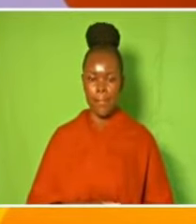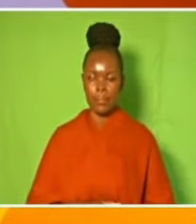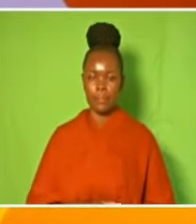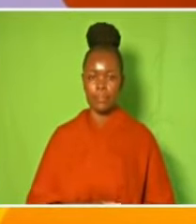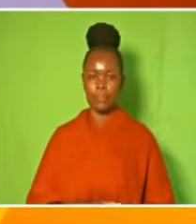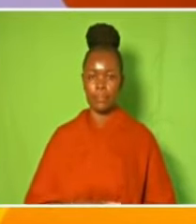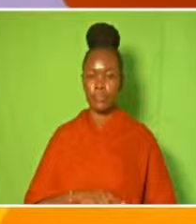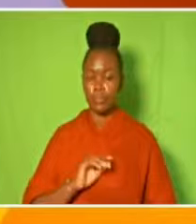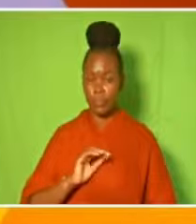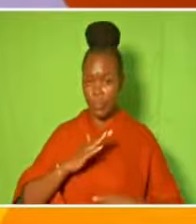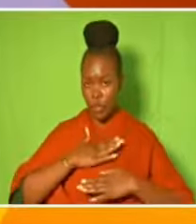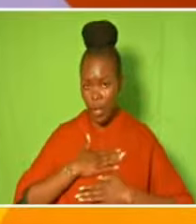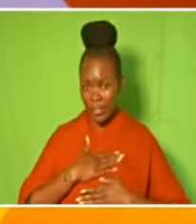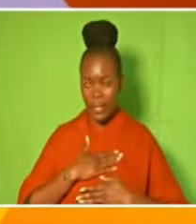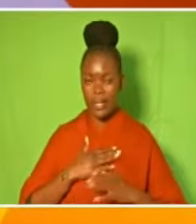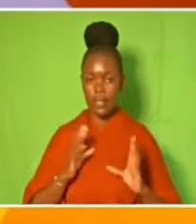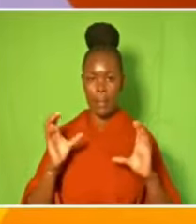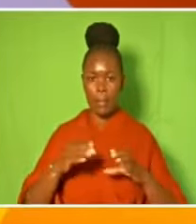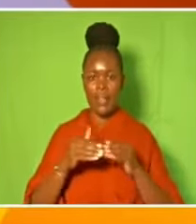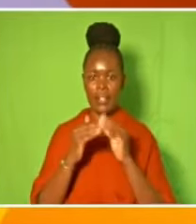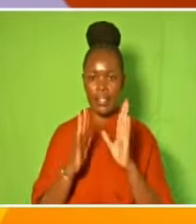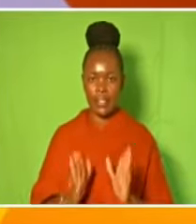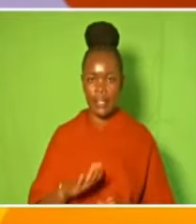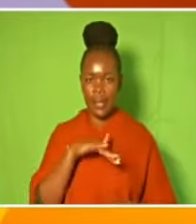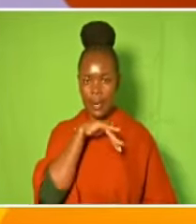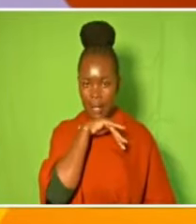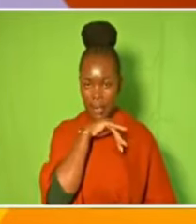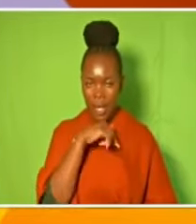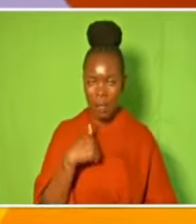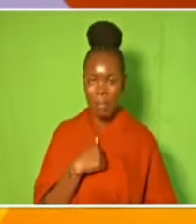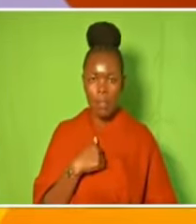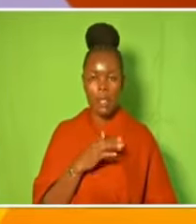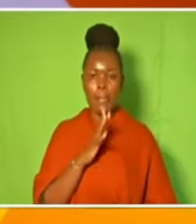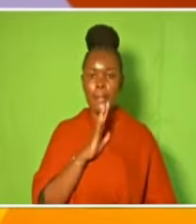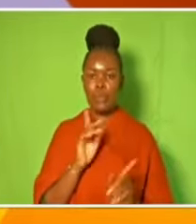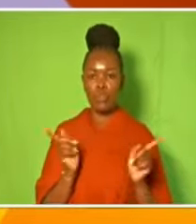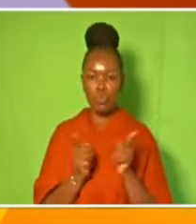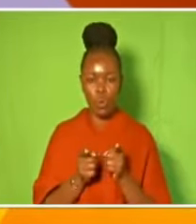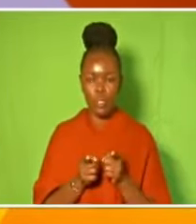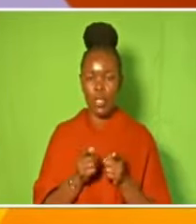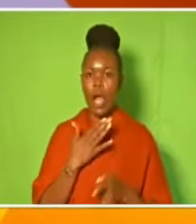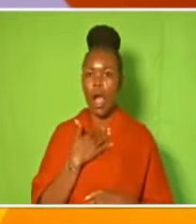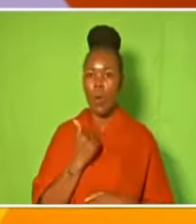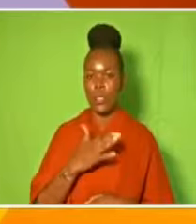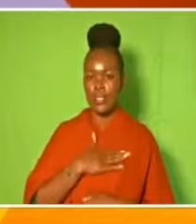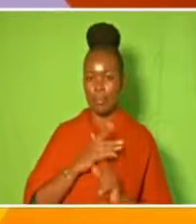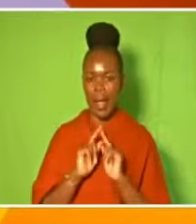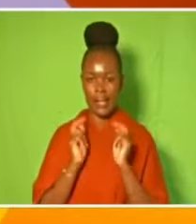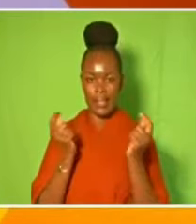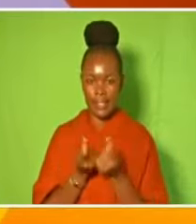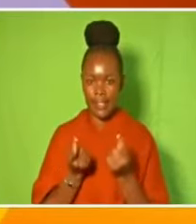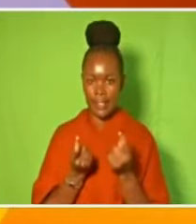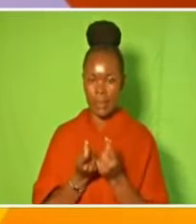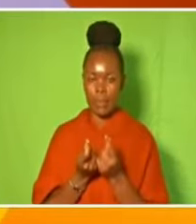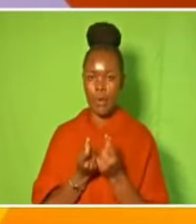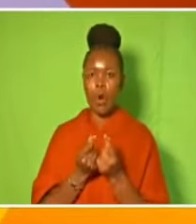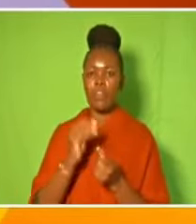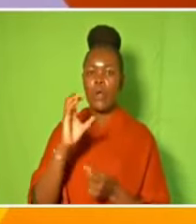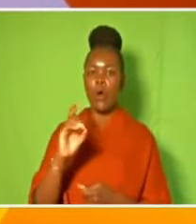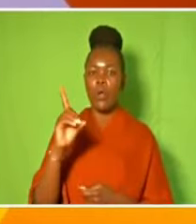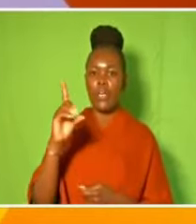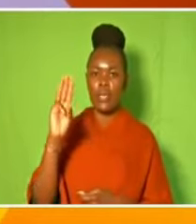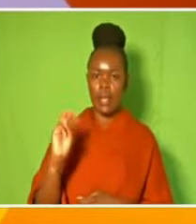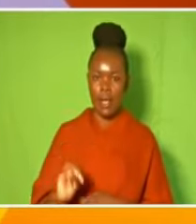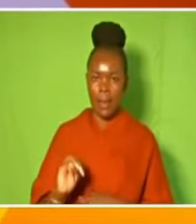Your Excellency, I'm going to be very brief, and I just want my team of the ODM Youth